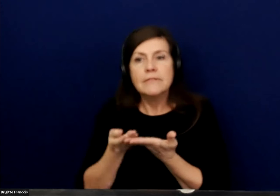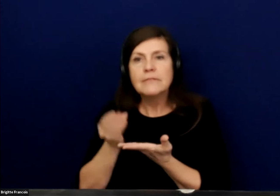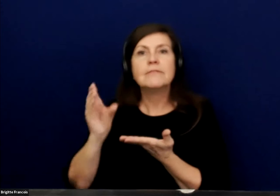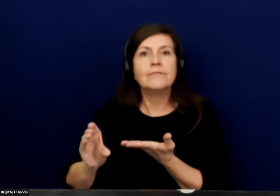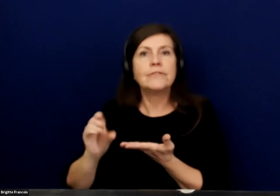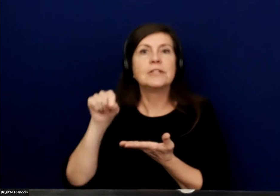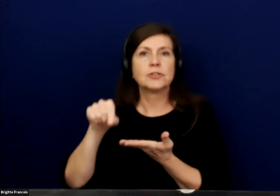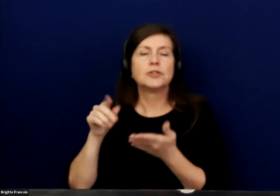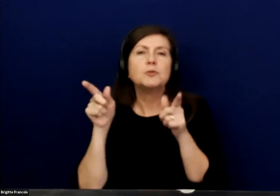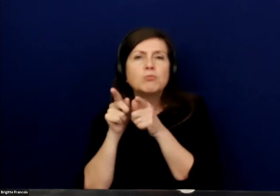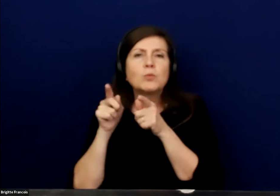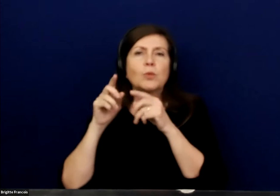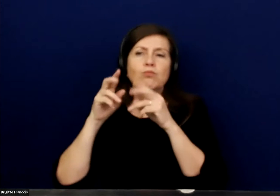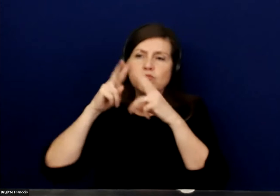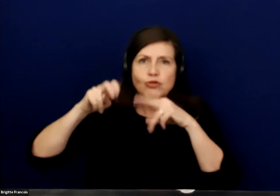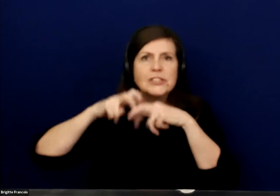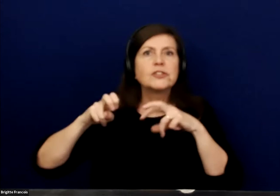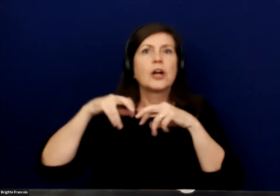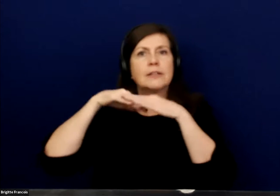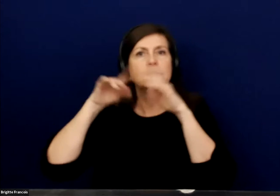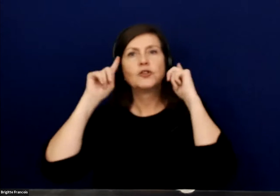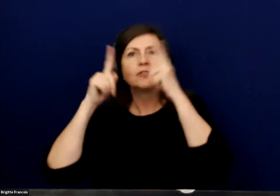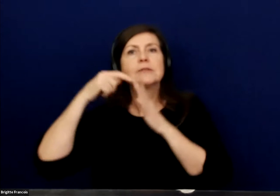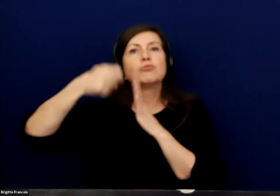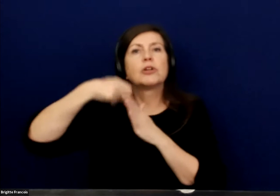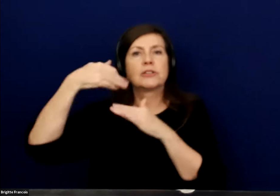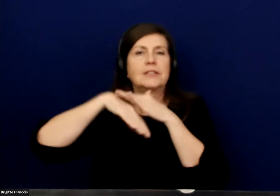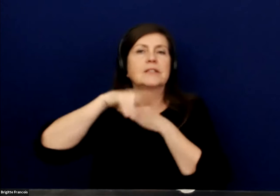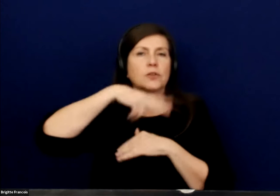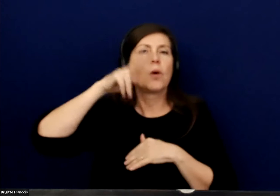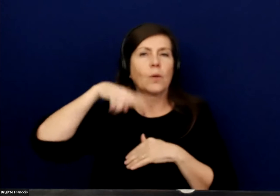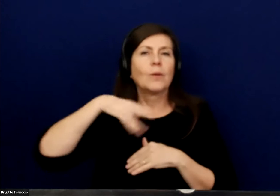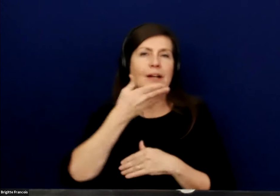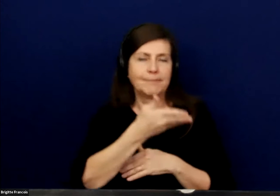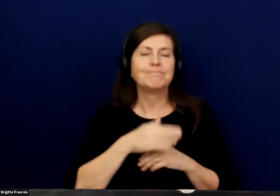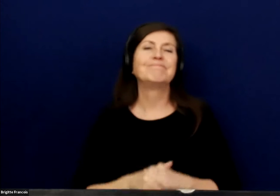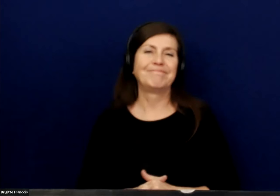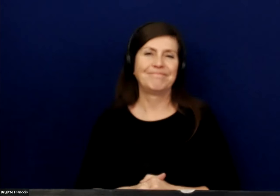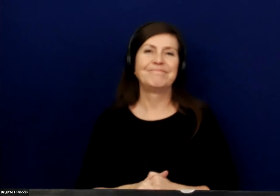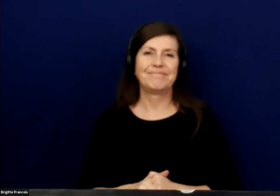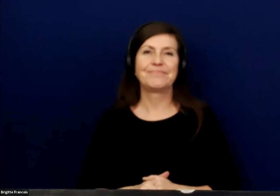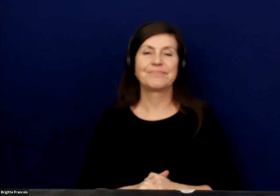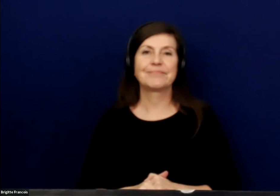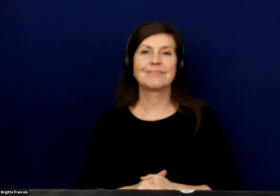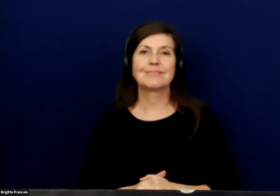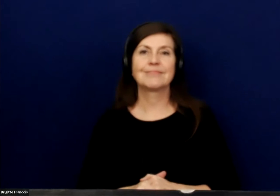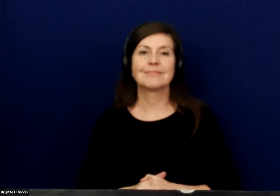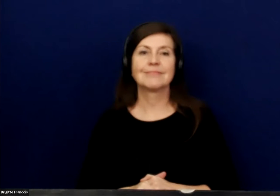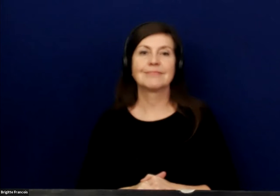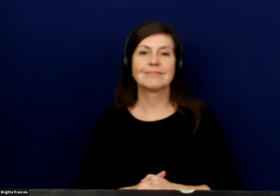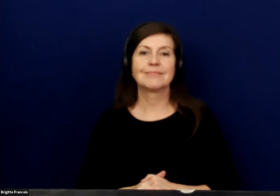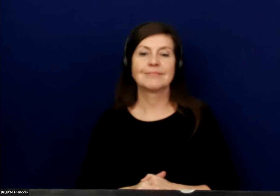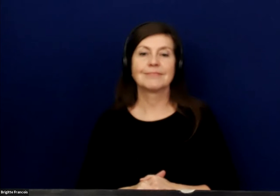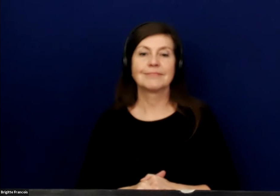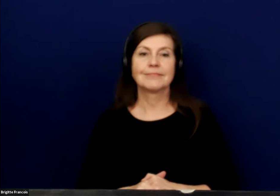small research and innovation projects every year in Norway. Yes. Just for everyone else to know. And they also have